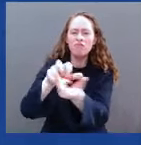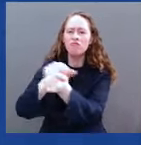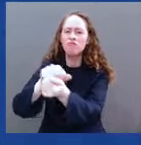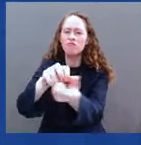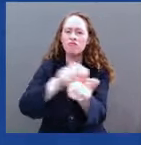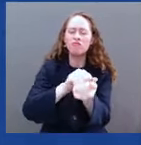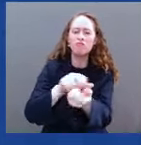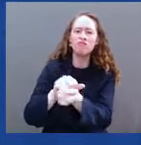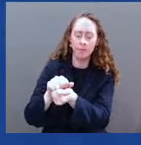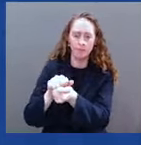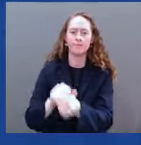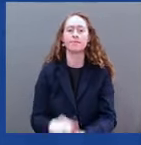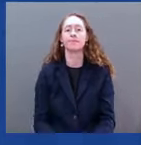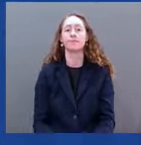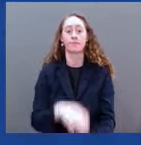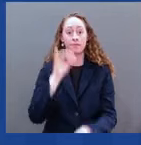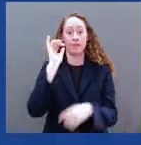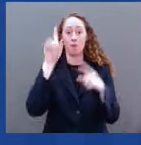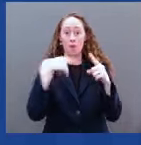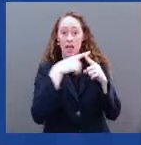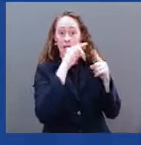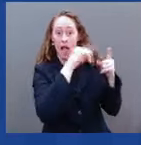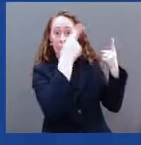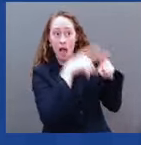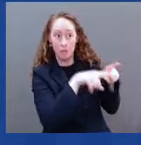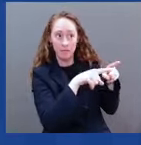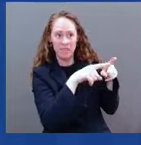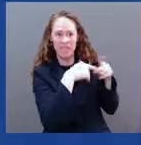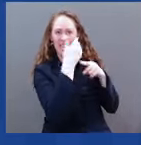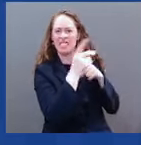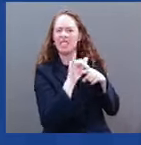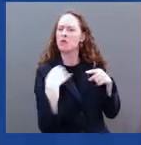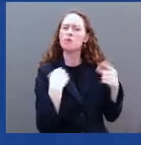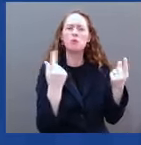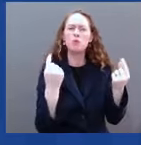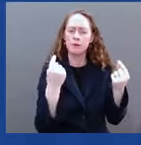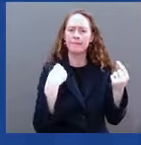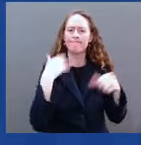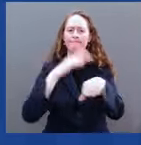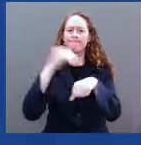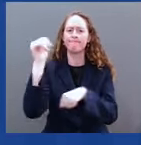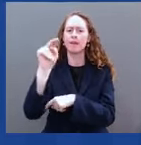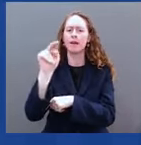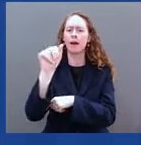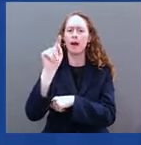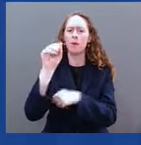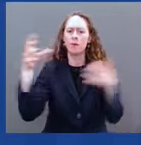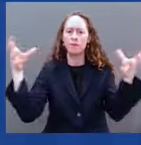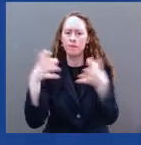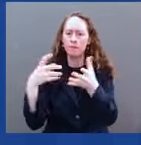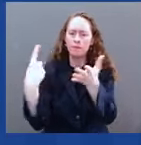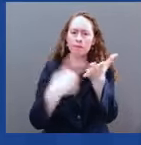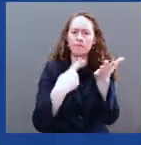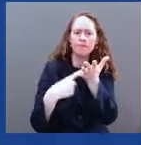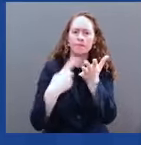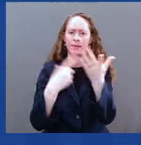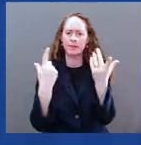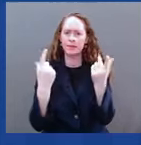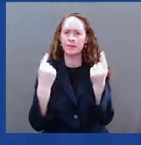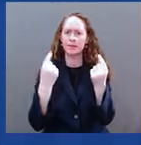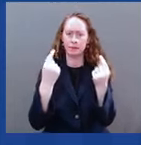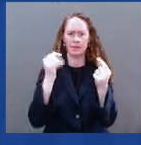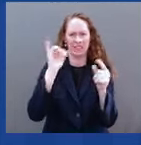time, my overwhelming objective in wanting that summit was to have absolute unity on three